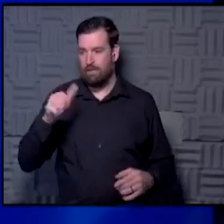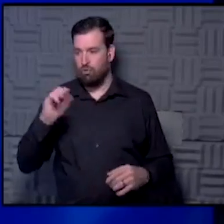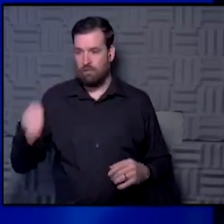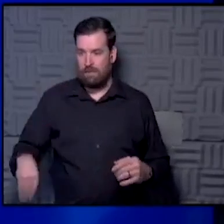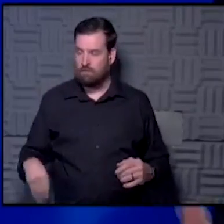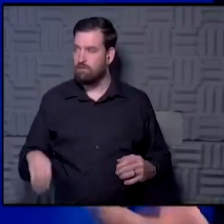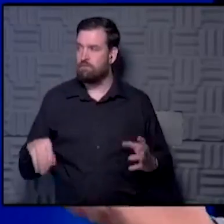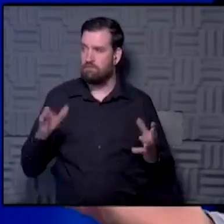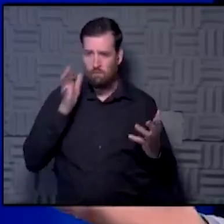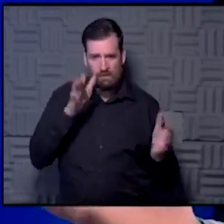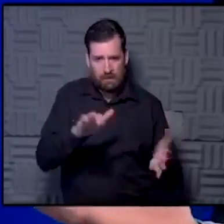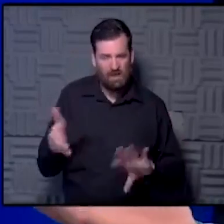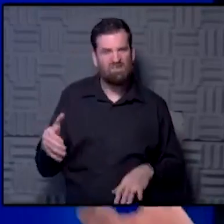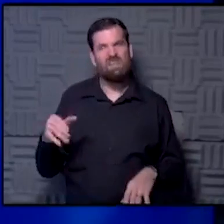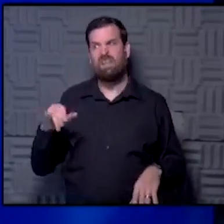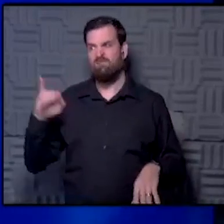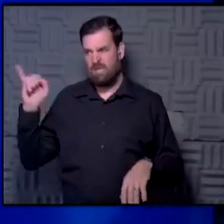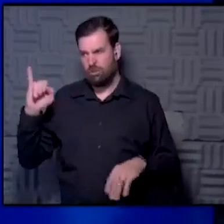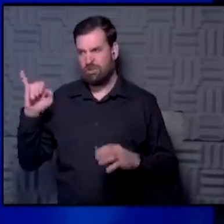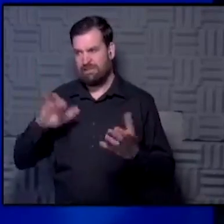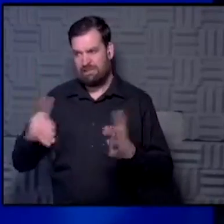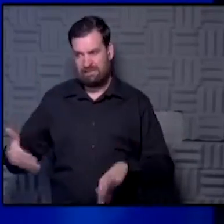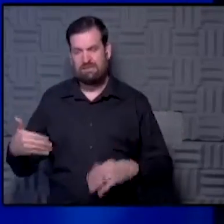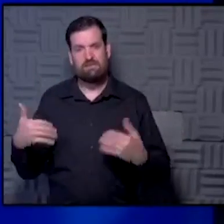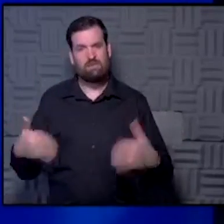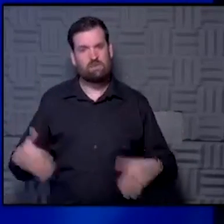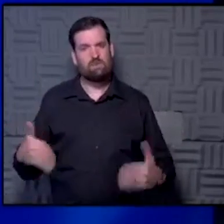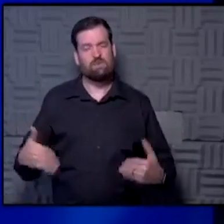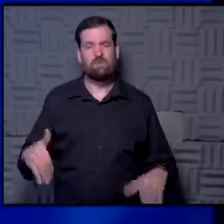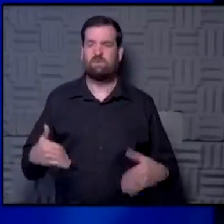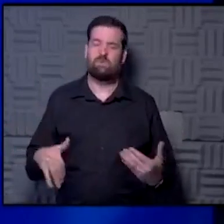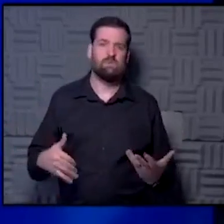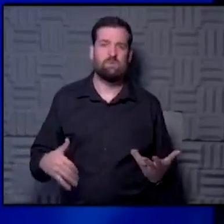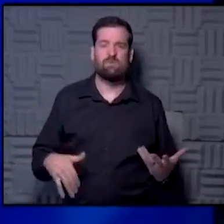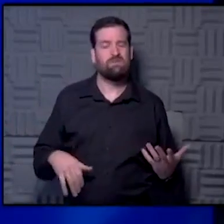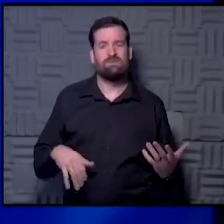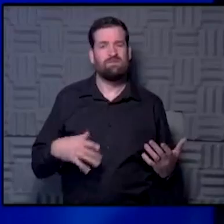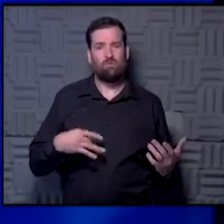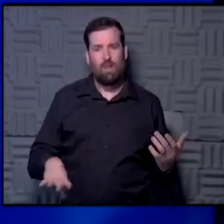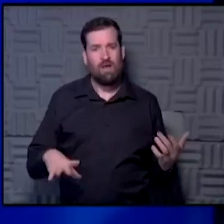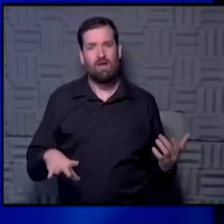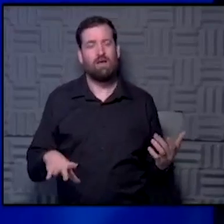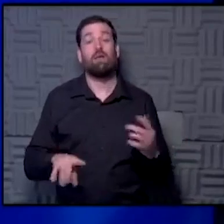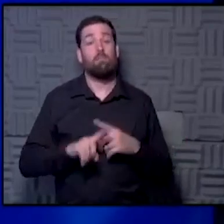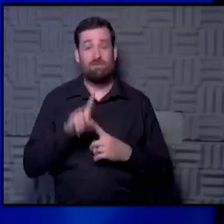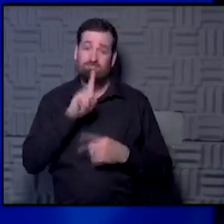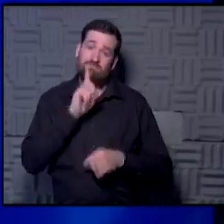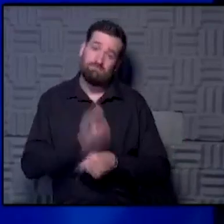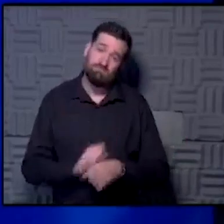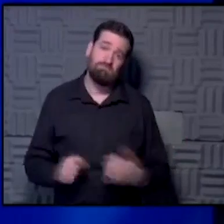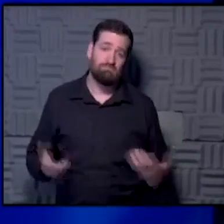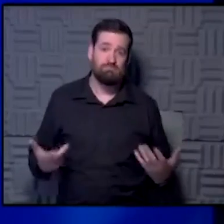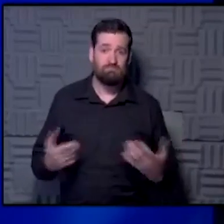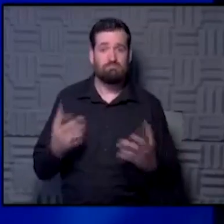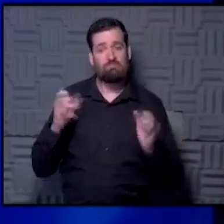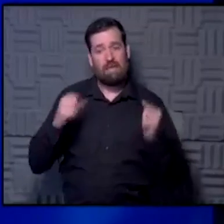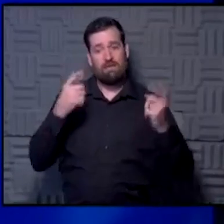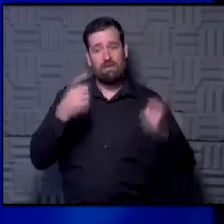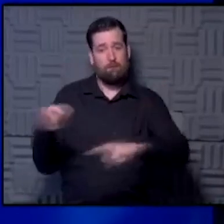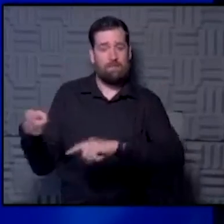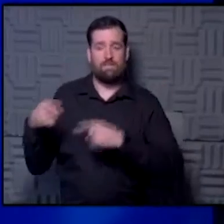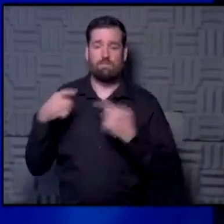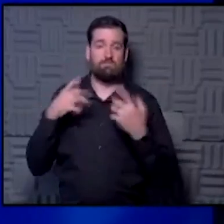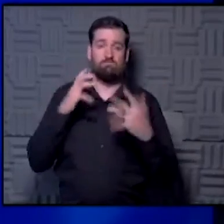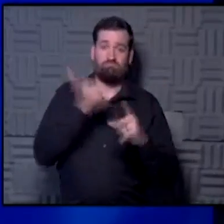disease, especially an infectious disease. Absolutely. That is not something we like. And yet that's the truth. And it can happen no matter